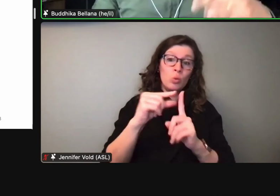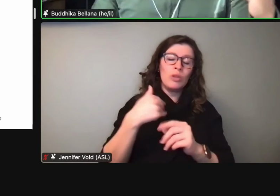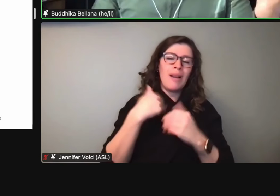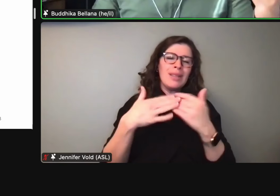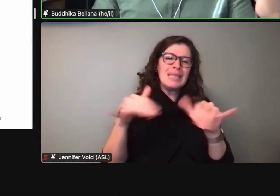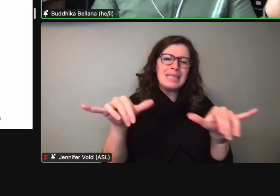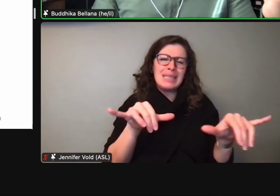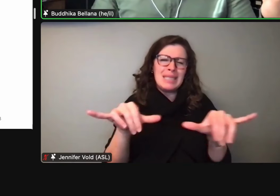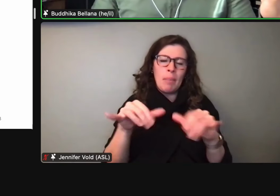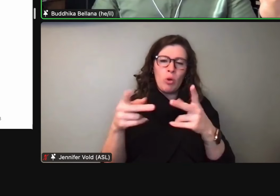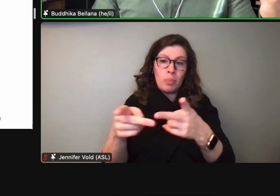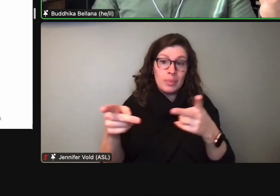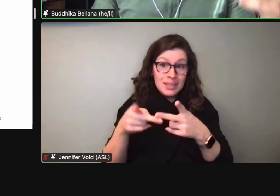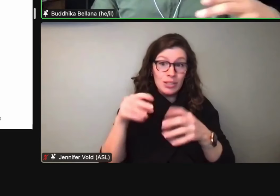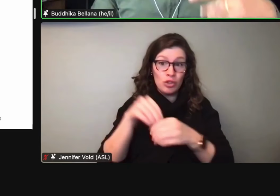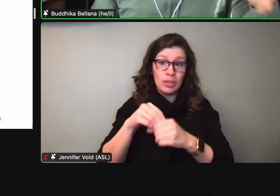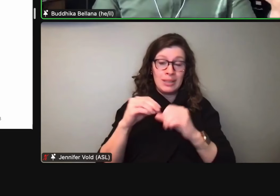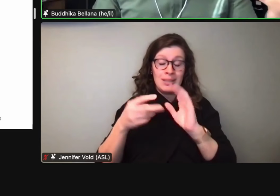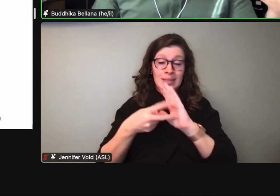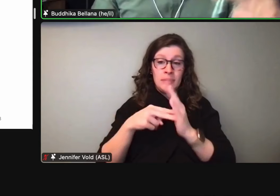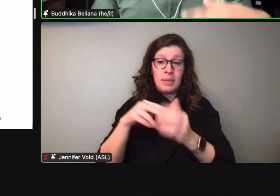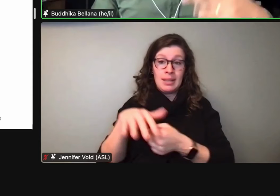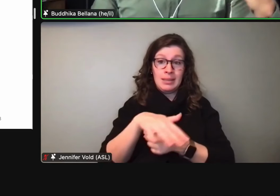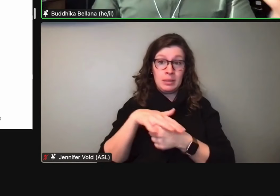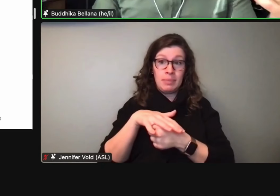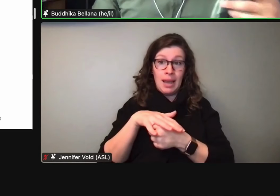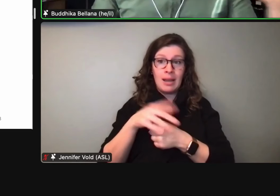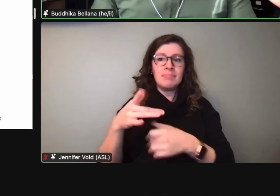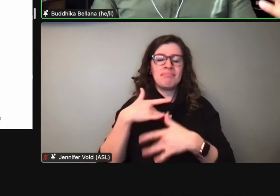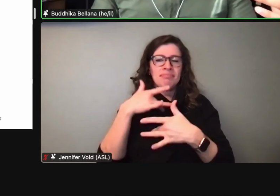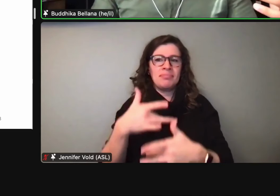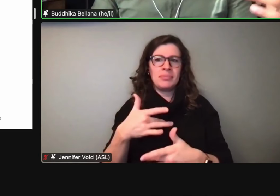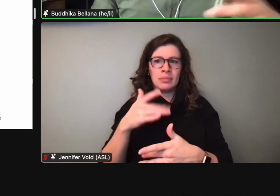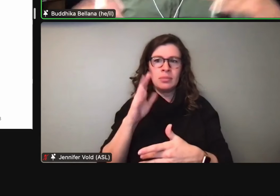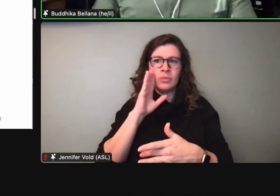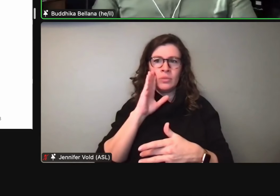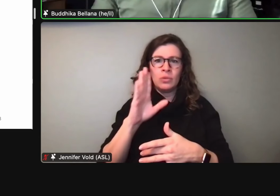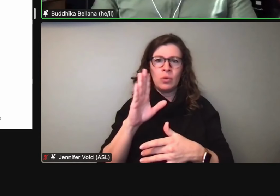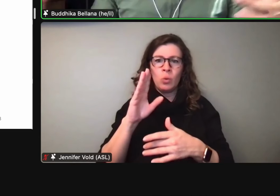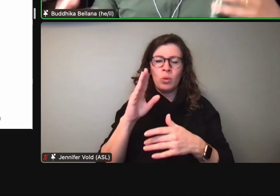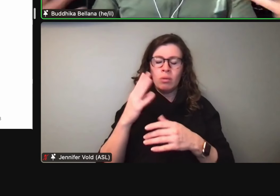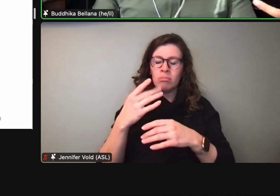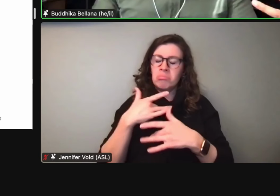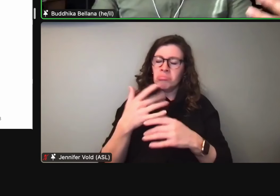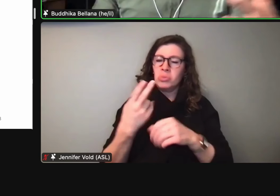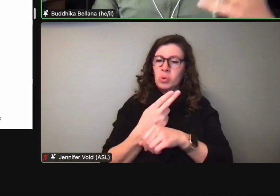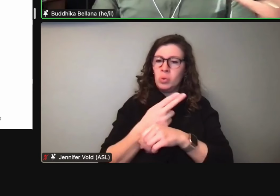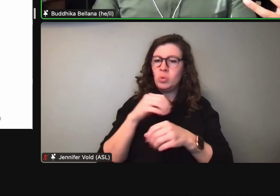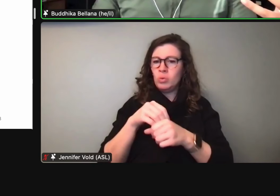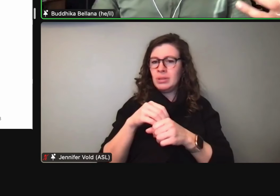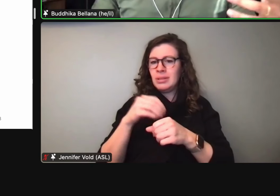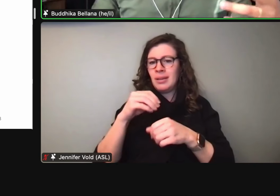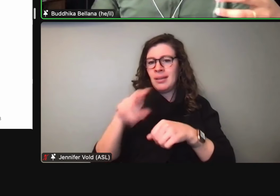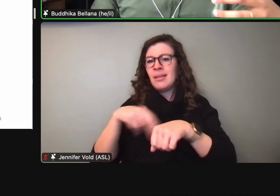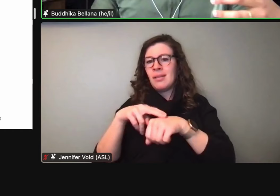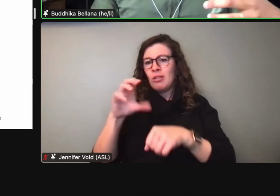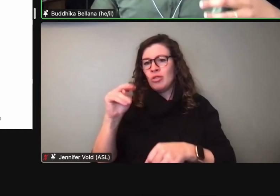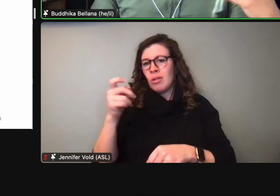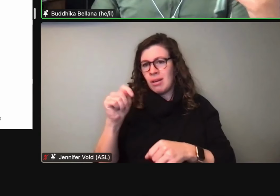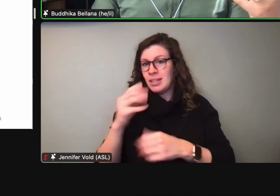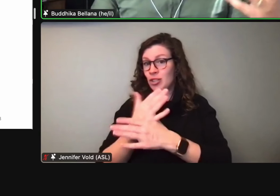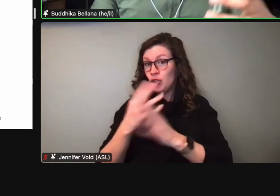vectors or positions in semantic space, they're likely to be used in natural language in similar contexts and therefore share meaning.